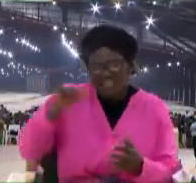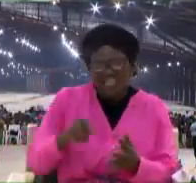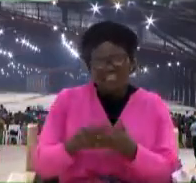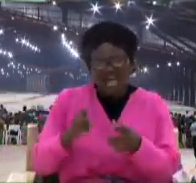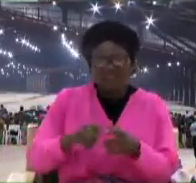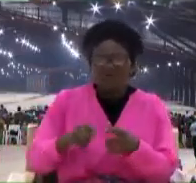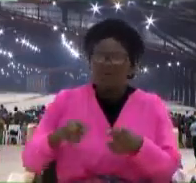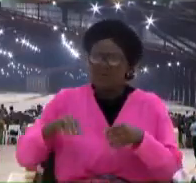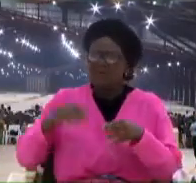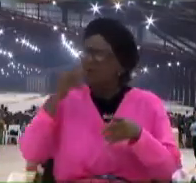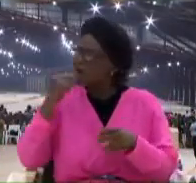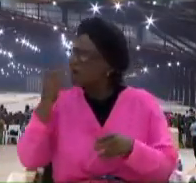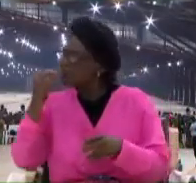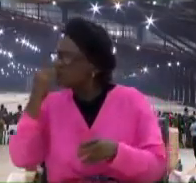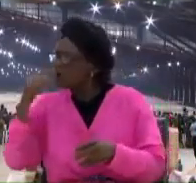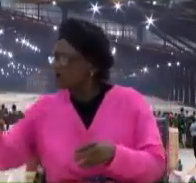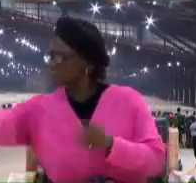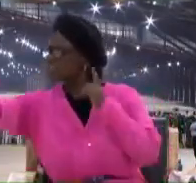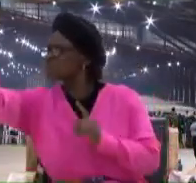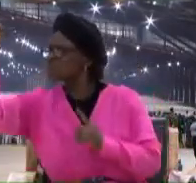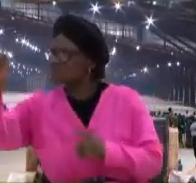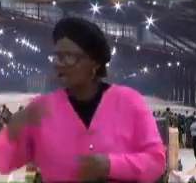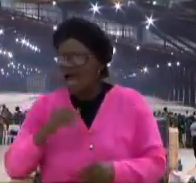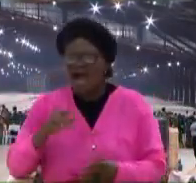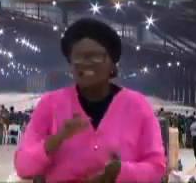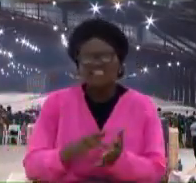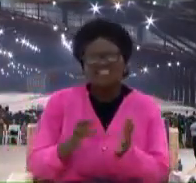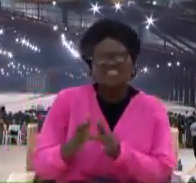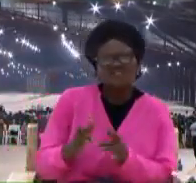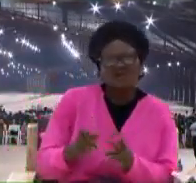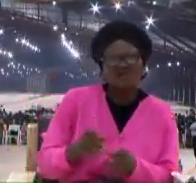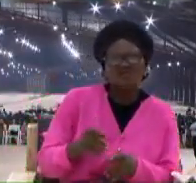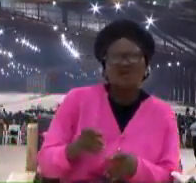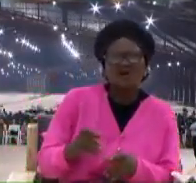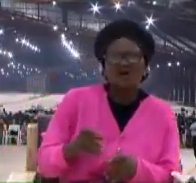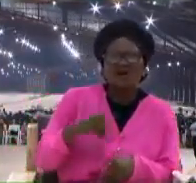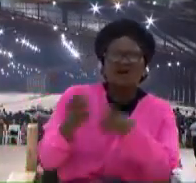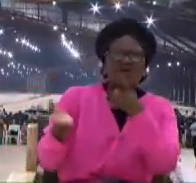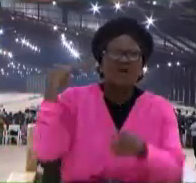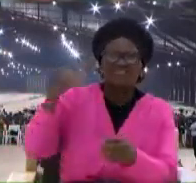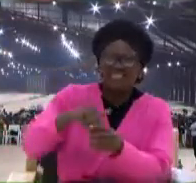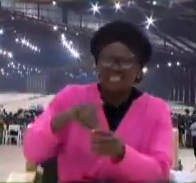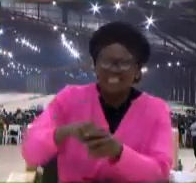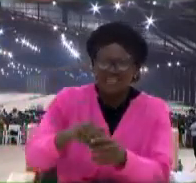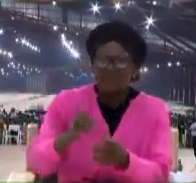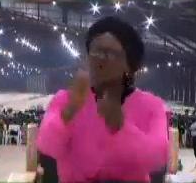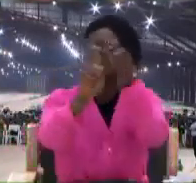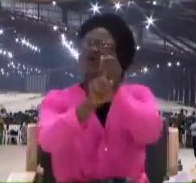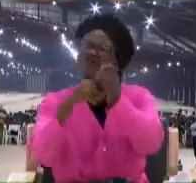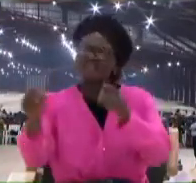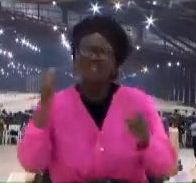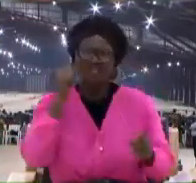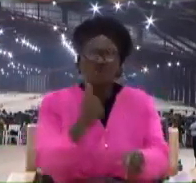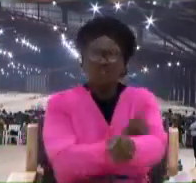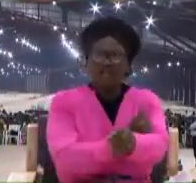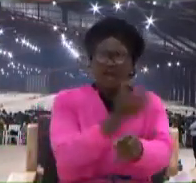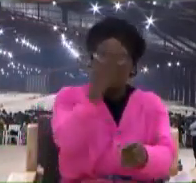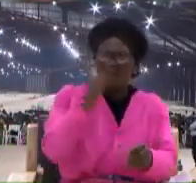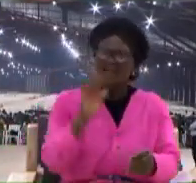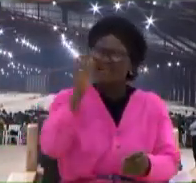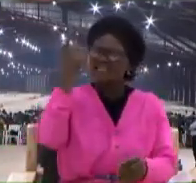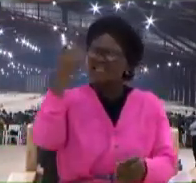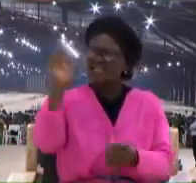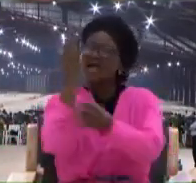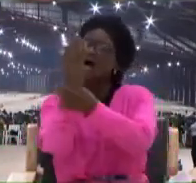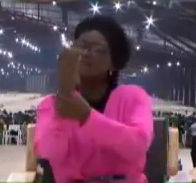But then Jesus went in, held the daughter by the hand, and said, "Little girl,